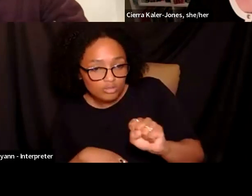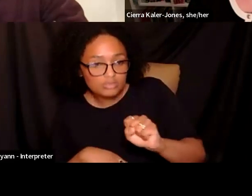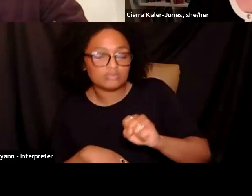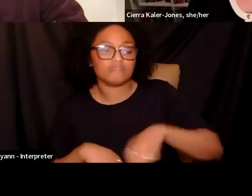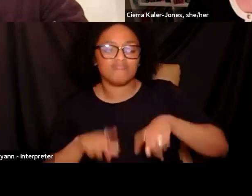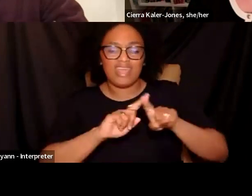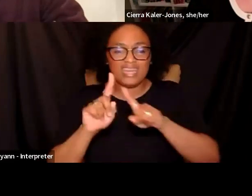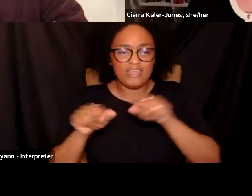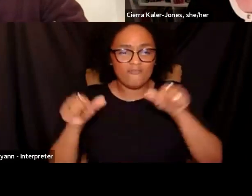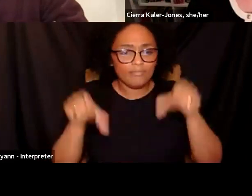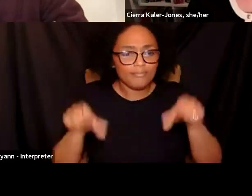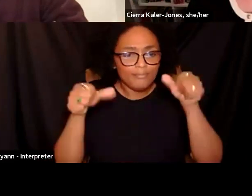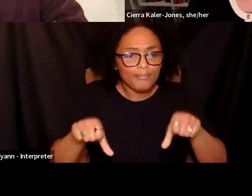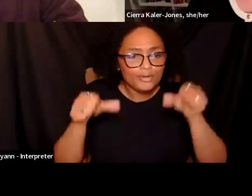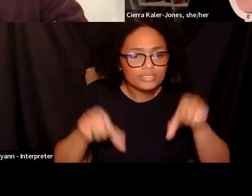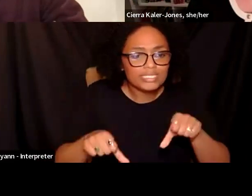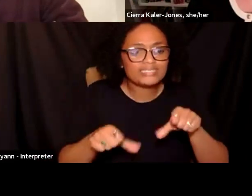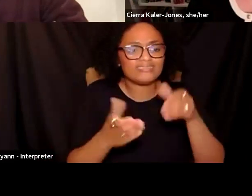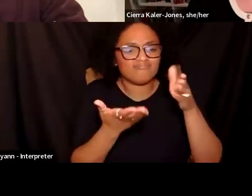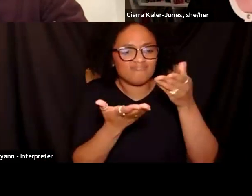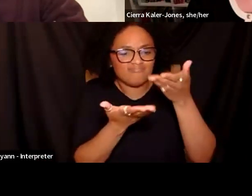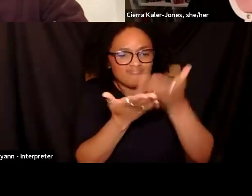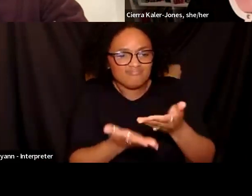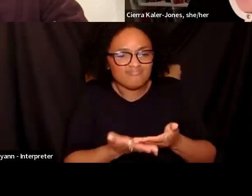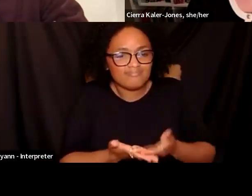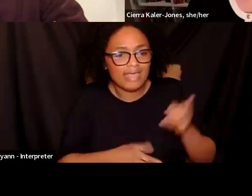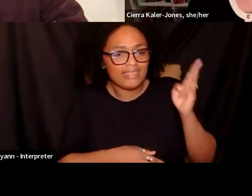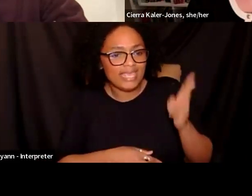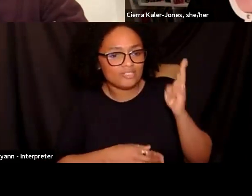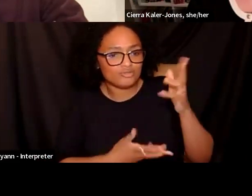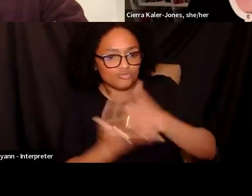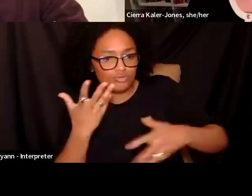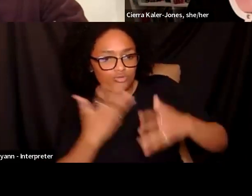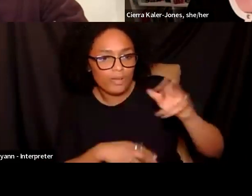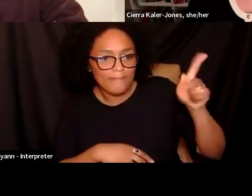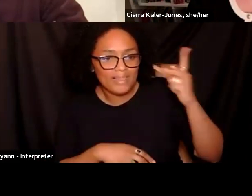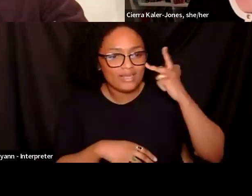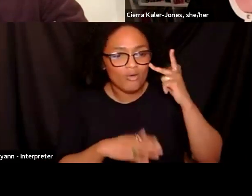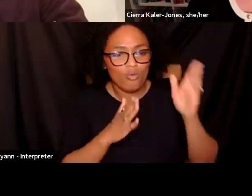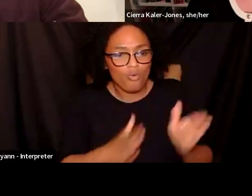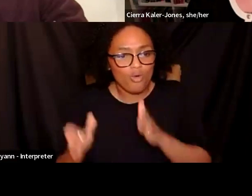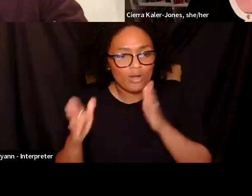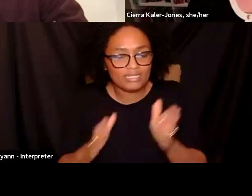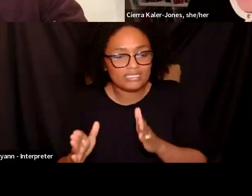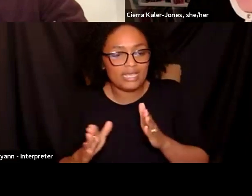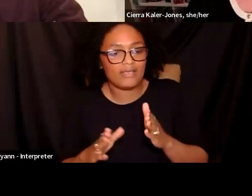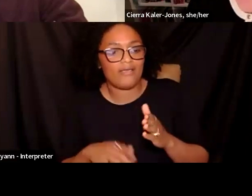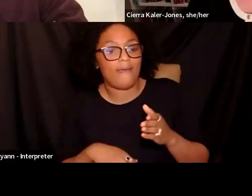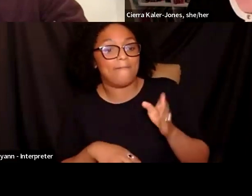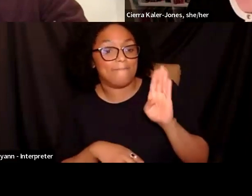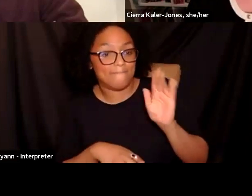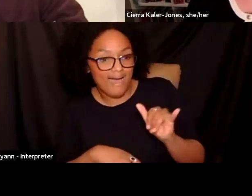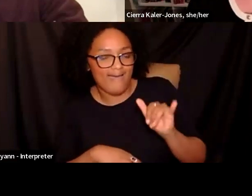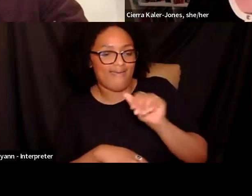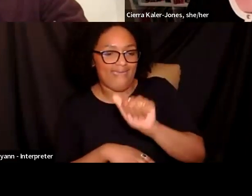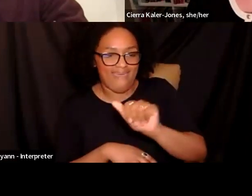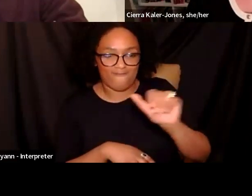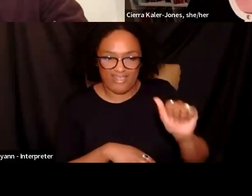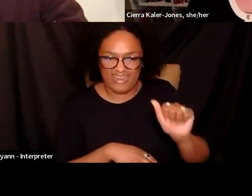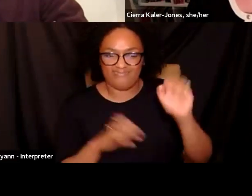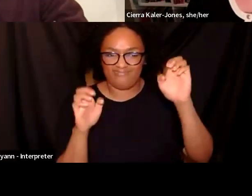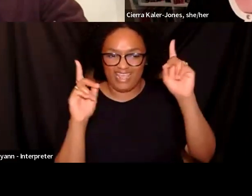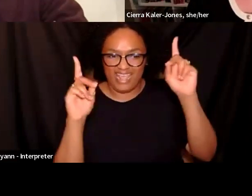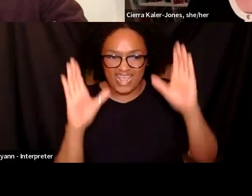by African American educators, including the push for equalization of teacher salaries, desegregation,